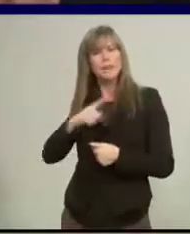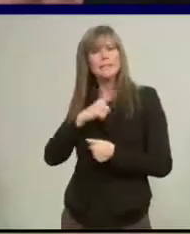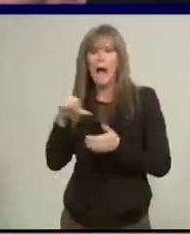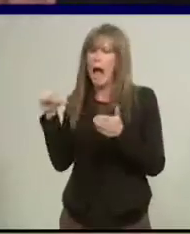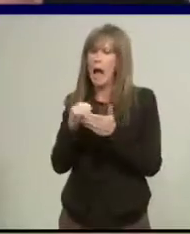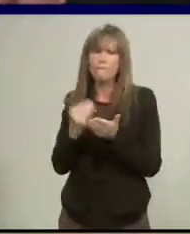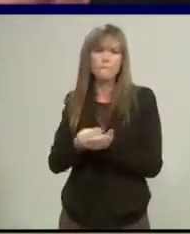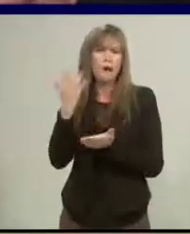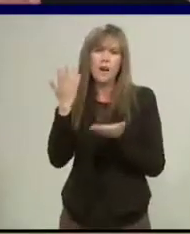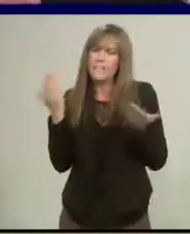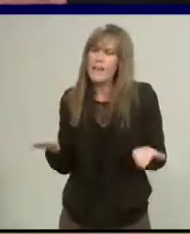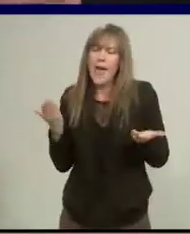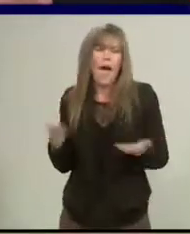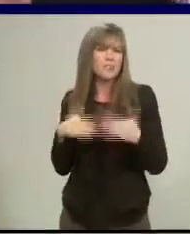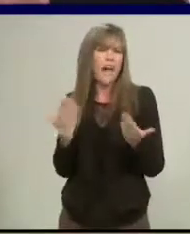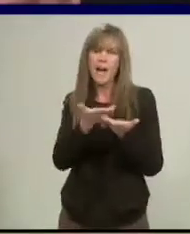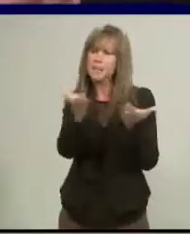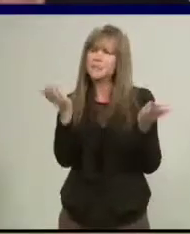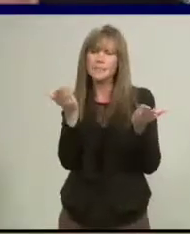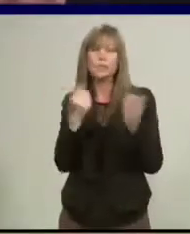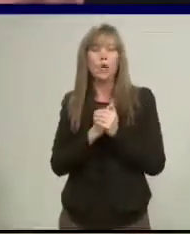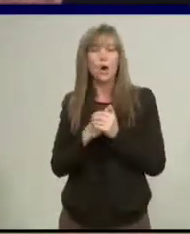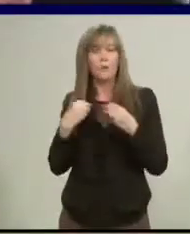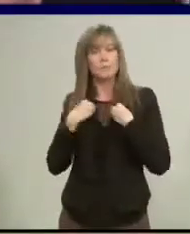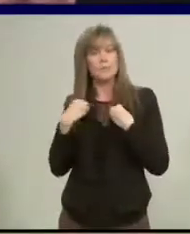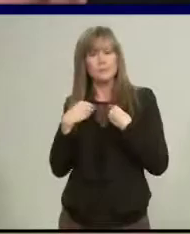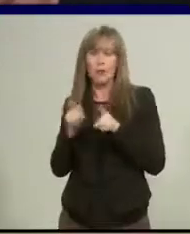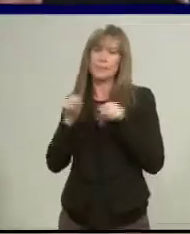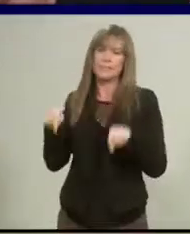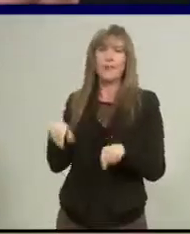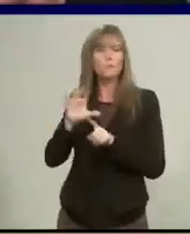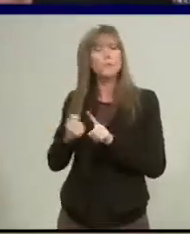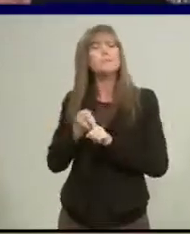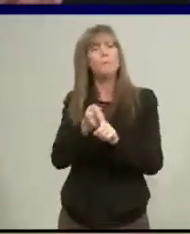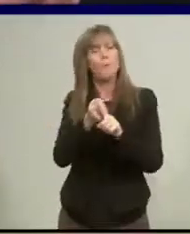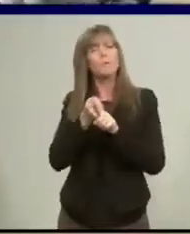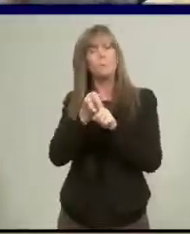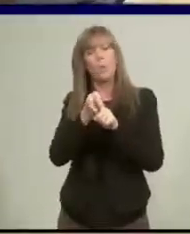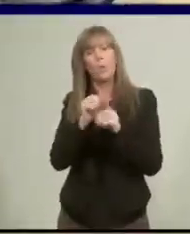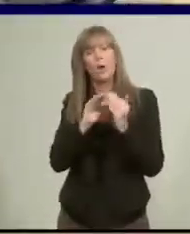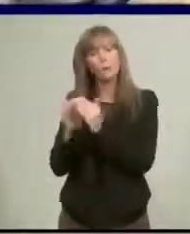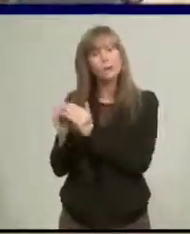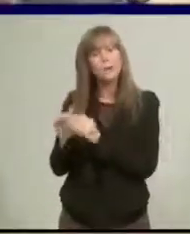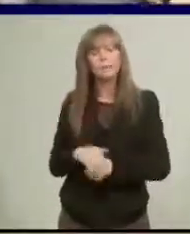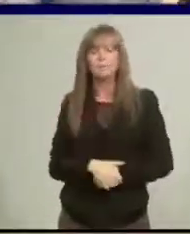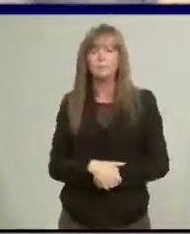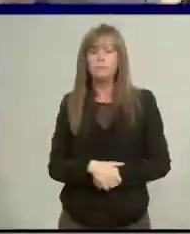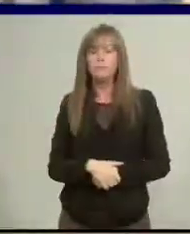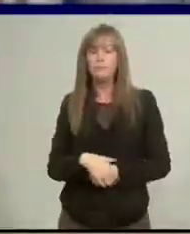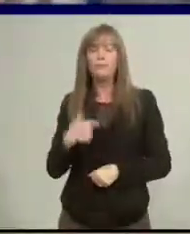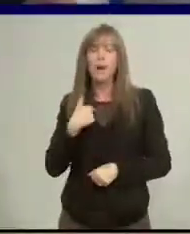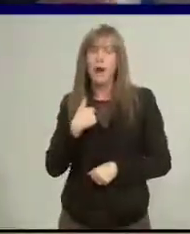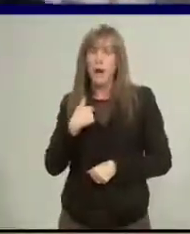these days, so big business like Ideal Electrical need to get behind these sorts of things, support the community. I wasn't able to escape